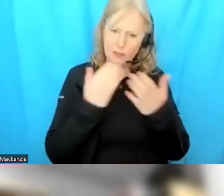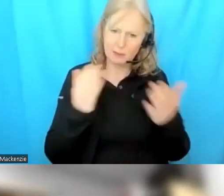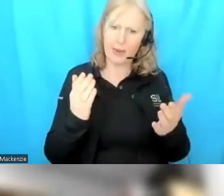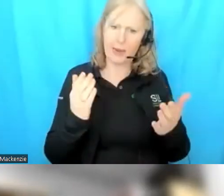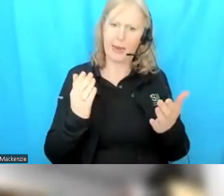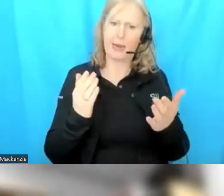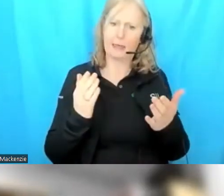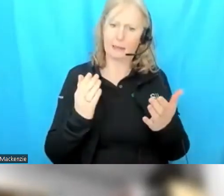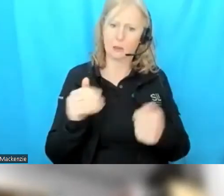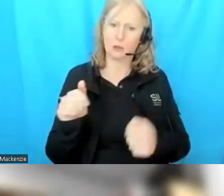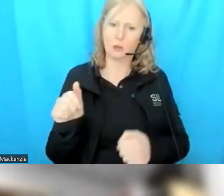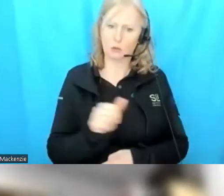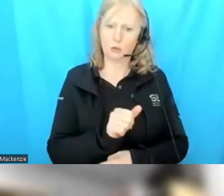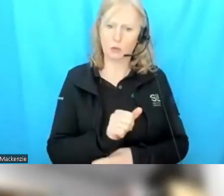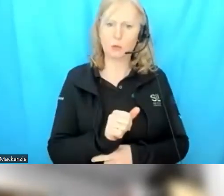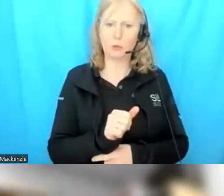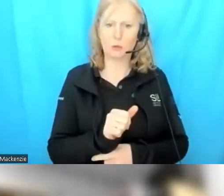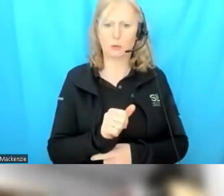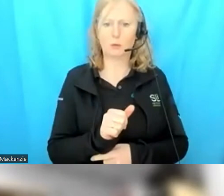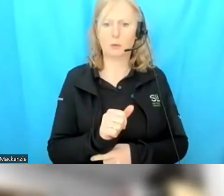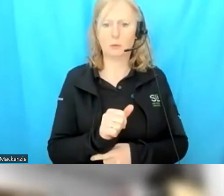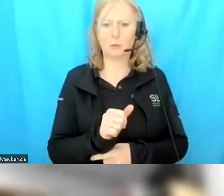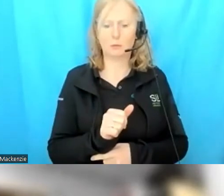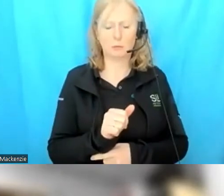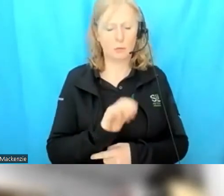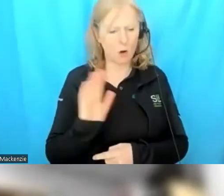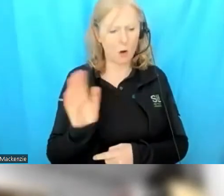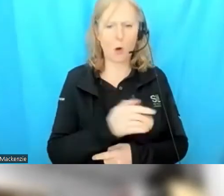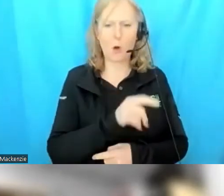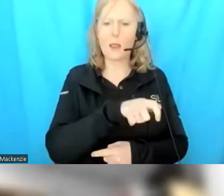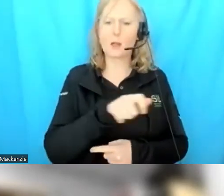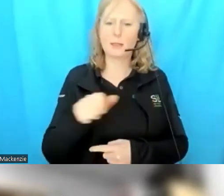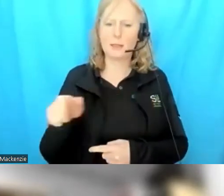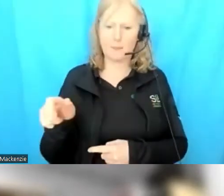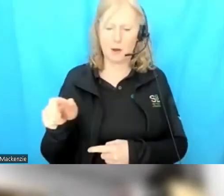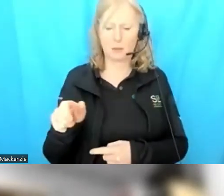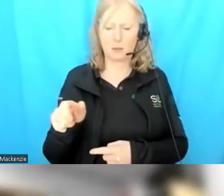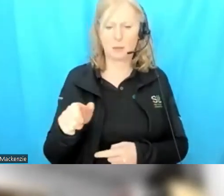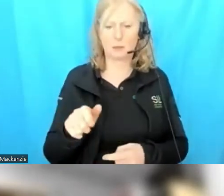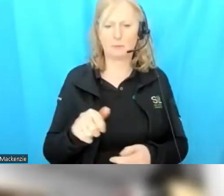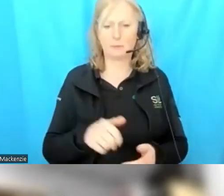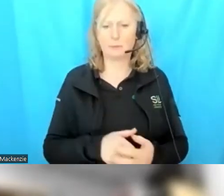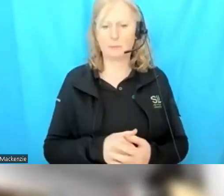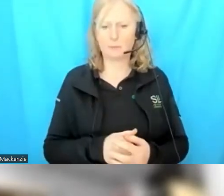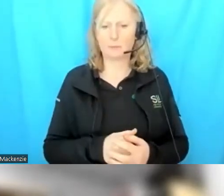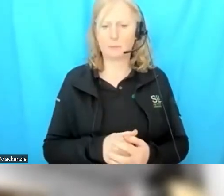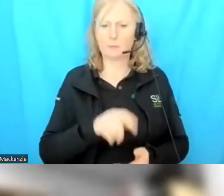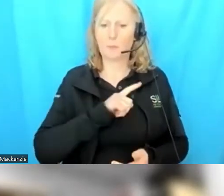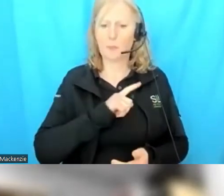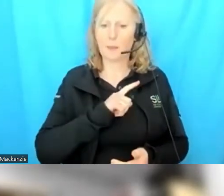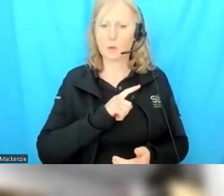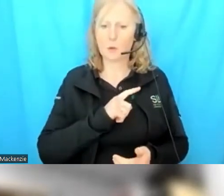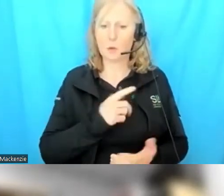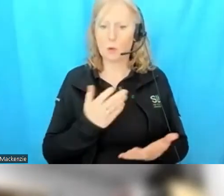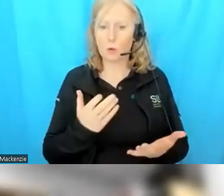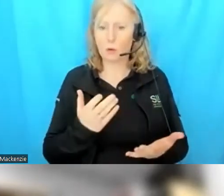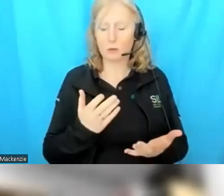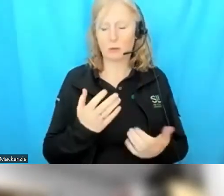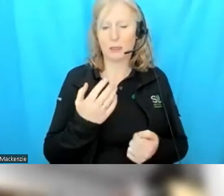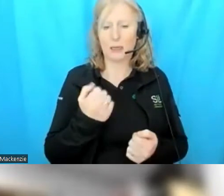be imparted across all customers that come onto our buses, because we don't know the amount